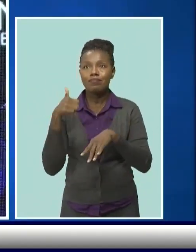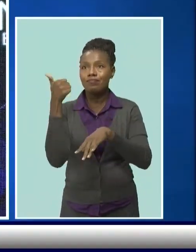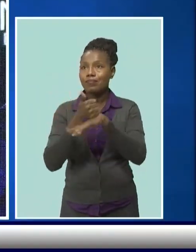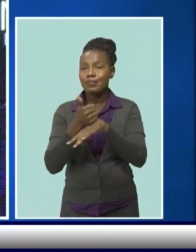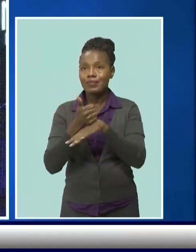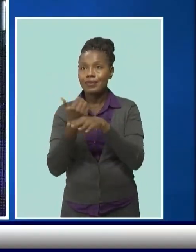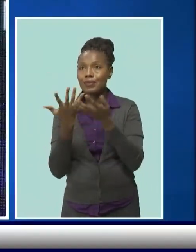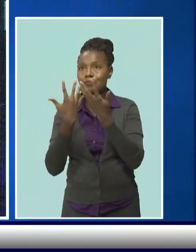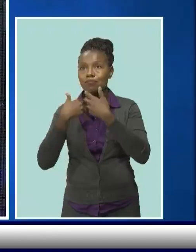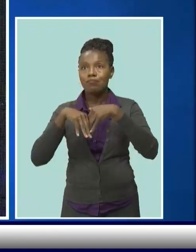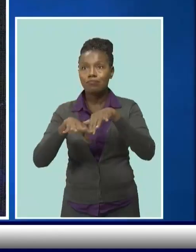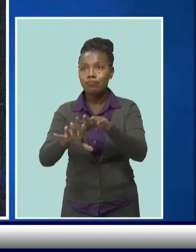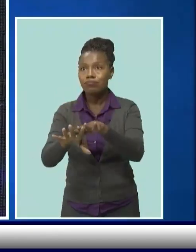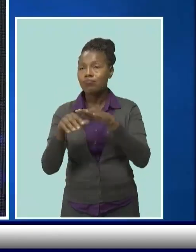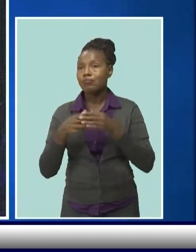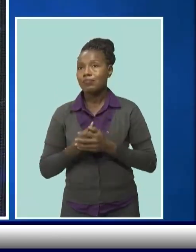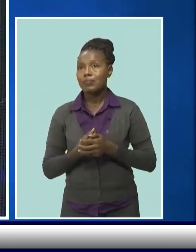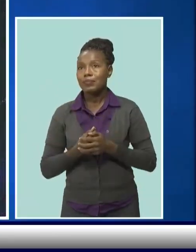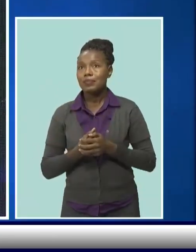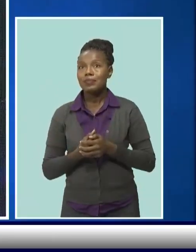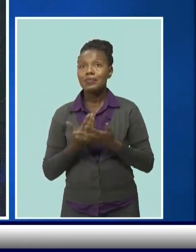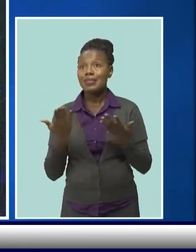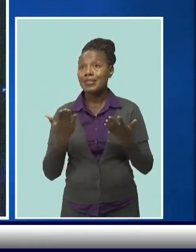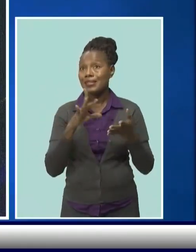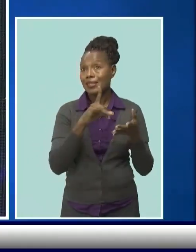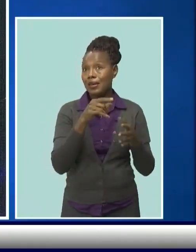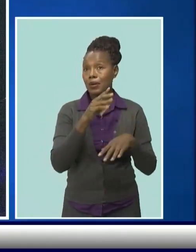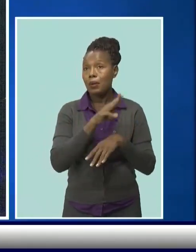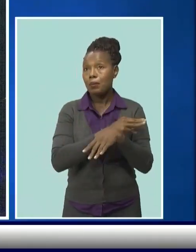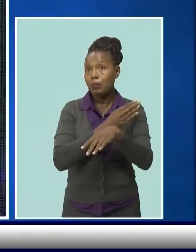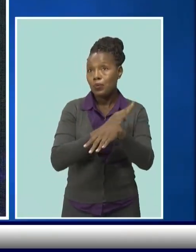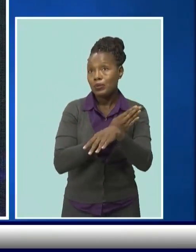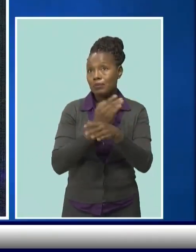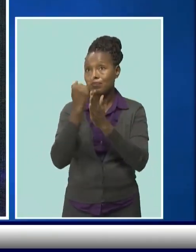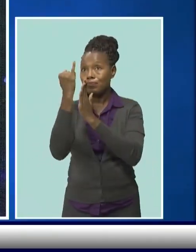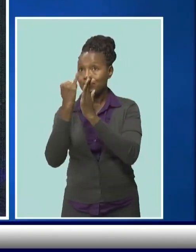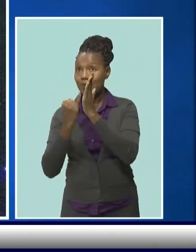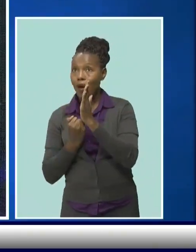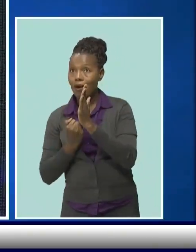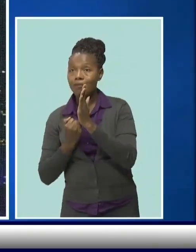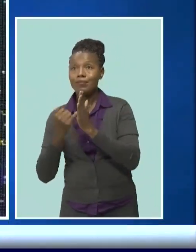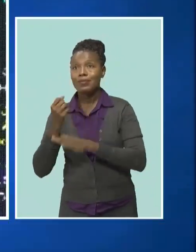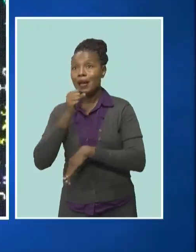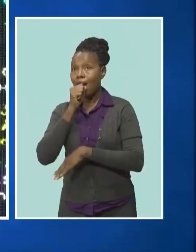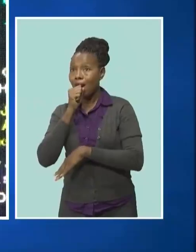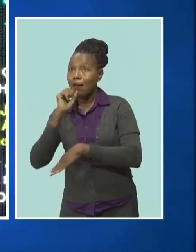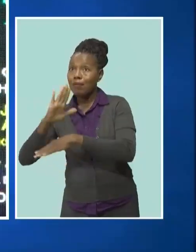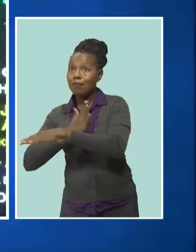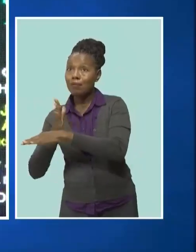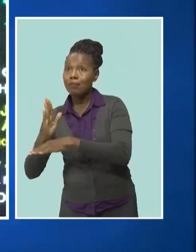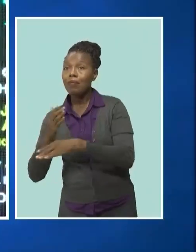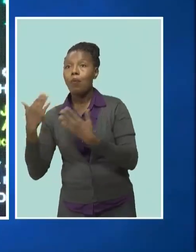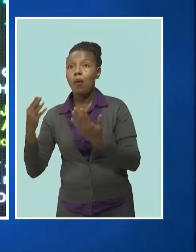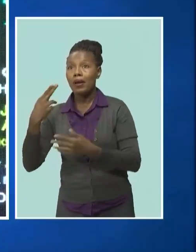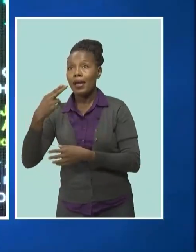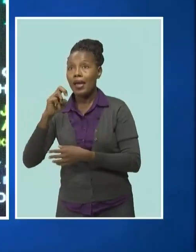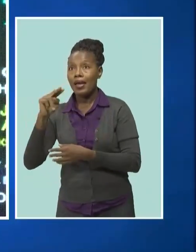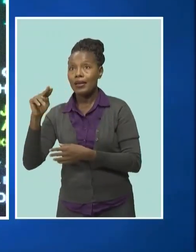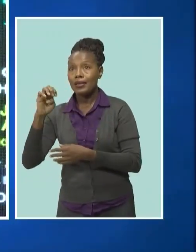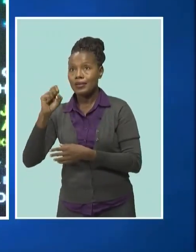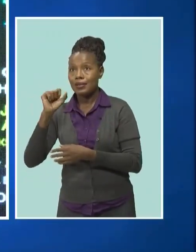blending. It is a meeting point between music, art, and the most iconic cognac brand in the world, providing